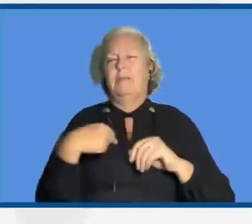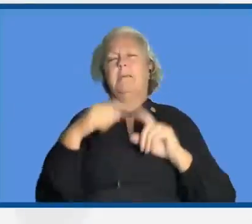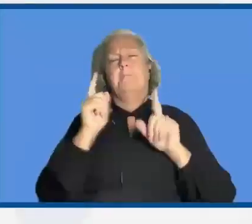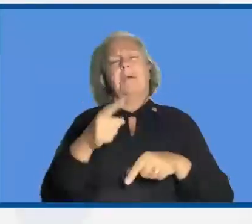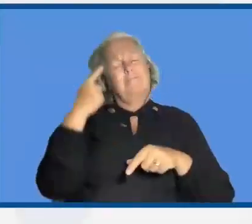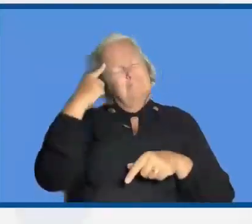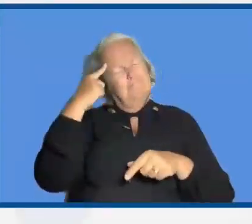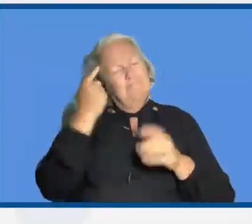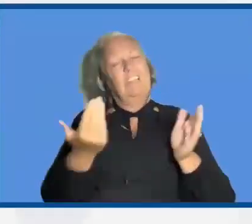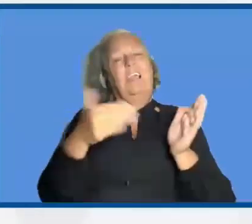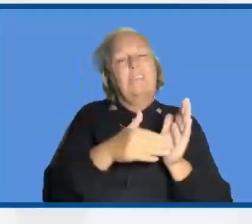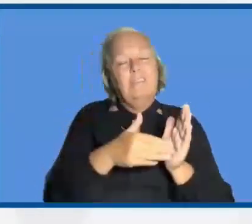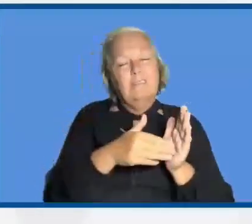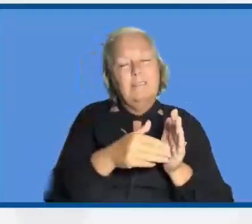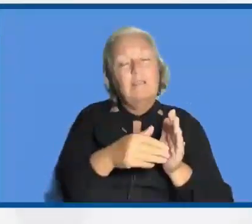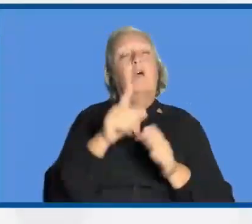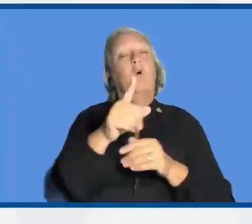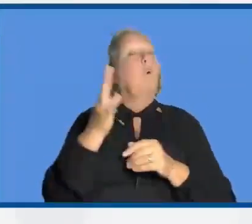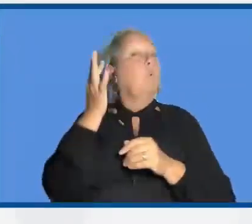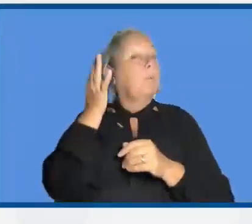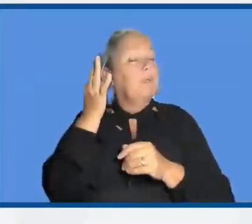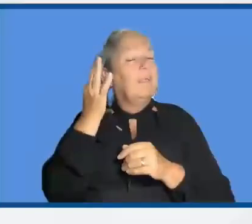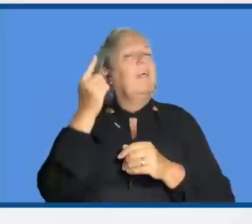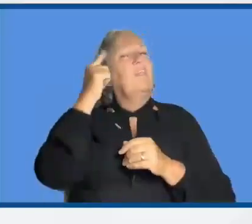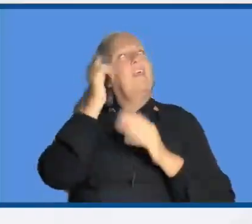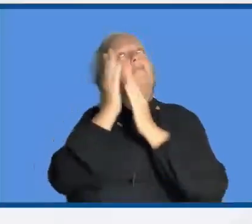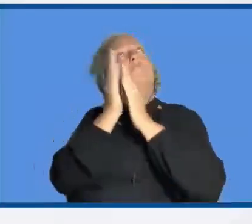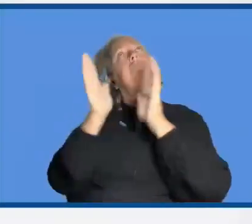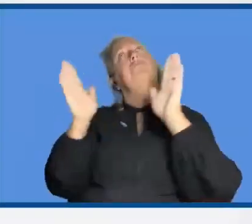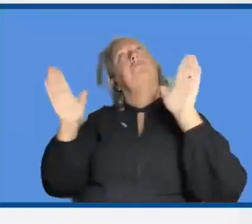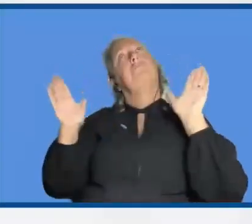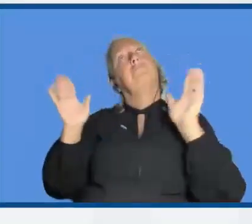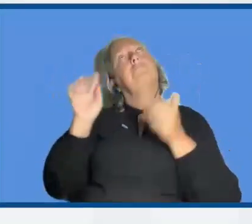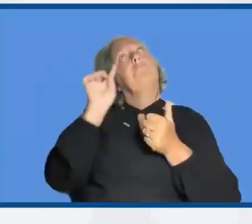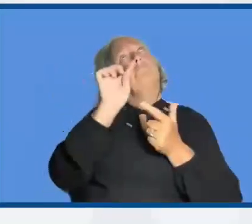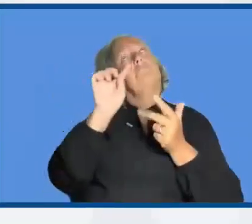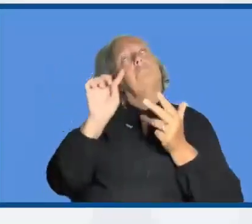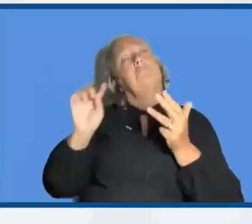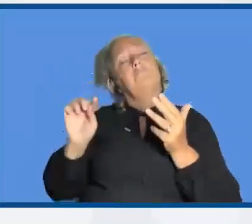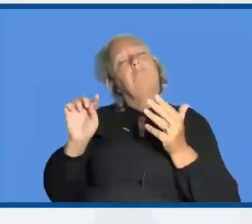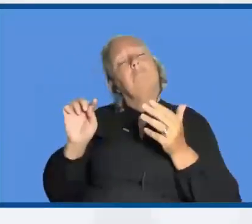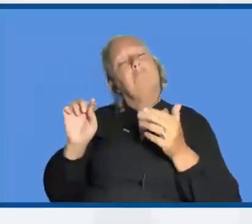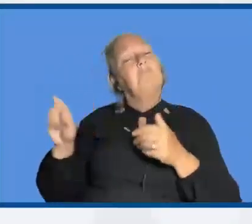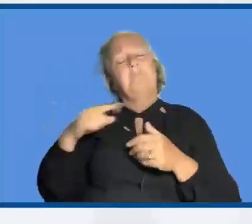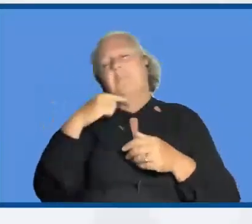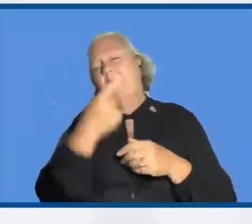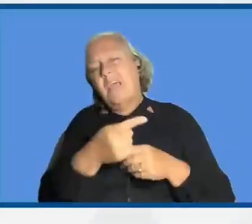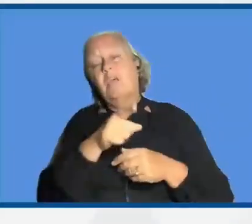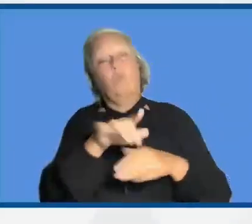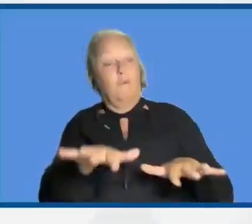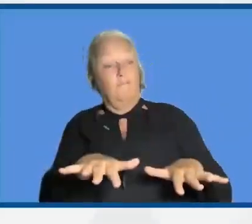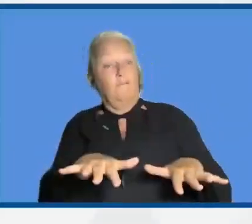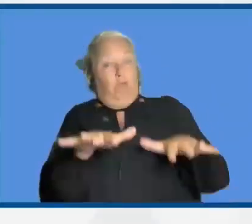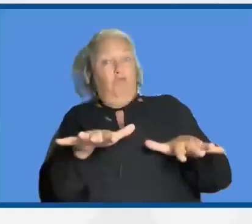women always think broadly. And they said, there is a flood. What happens immediately?